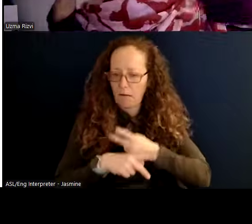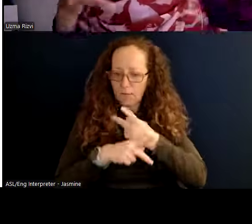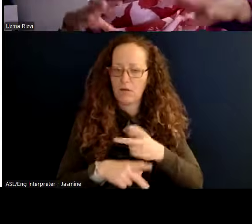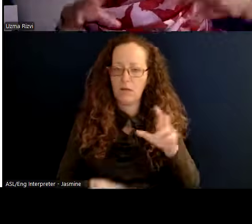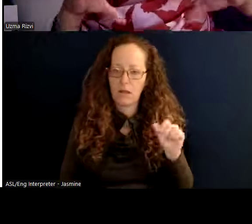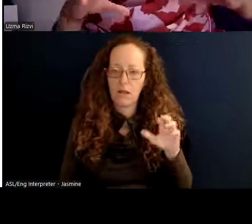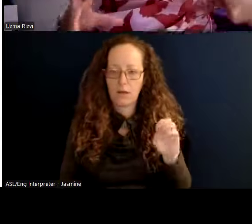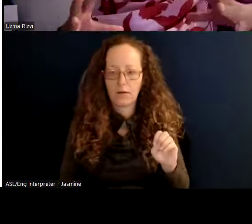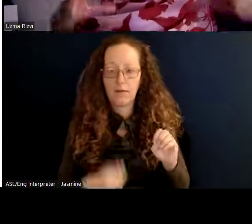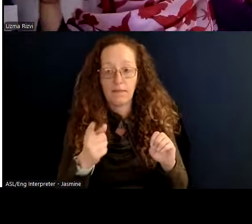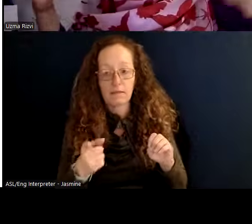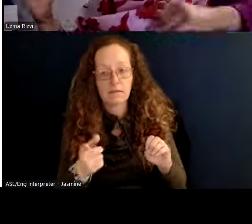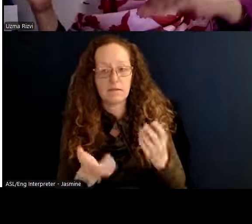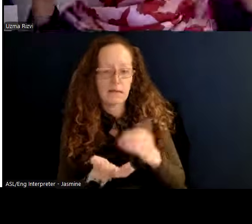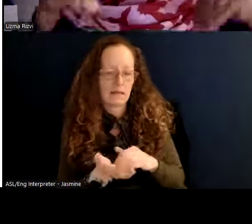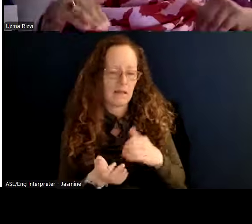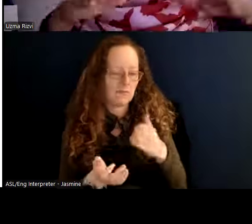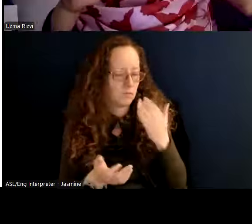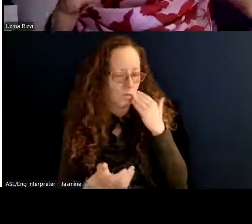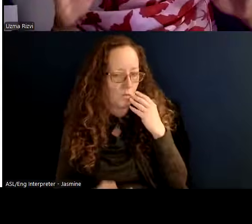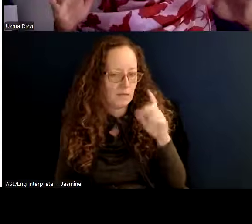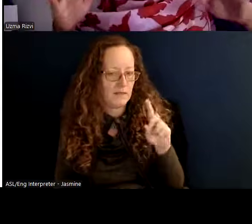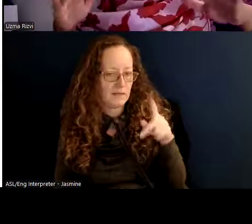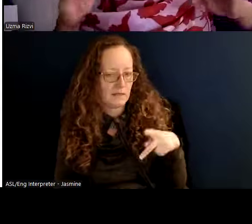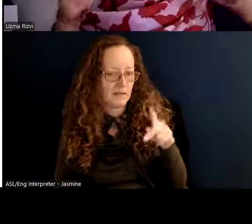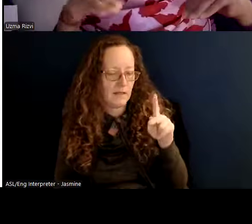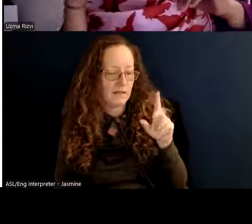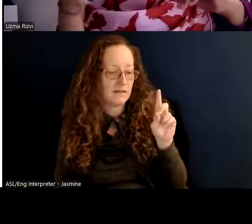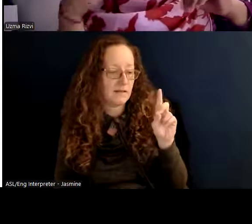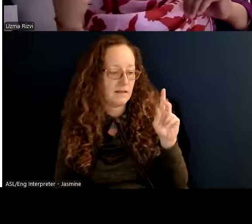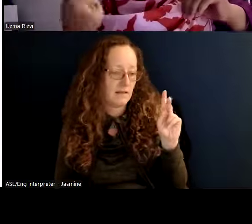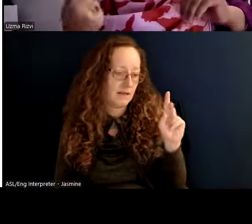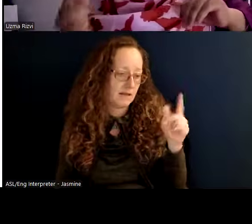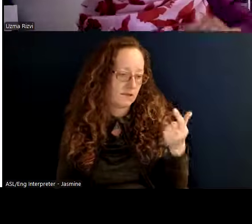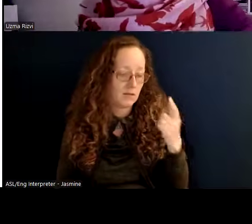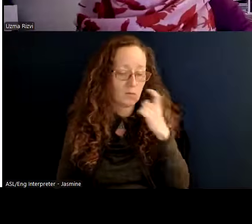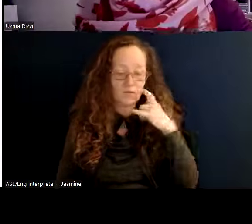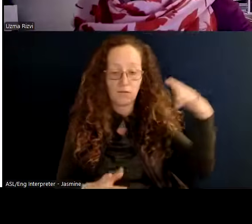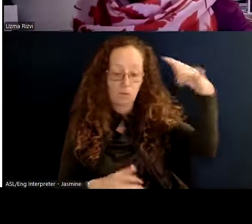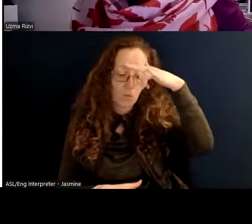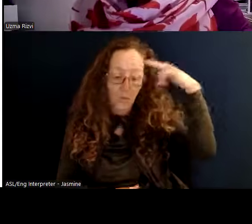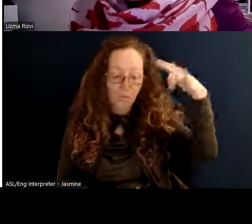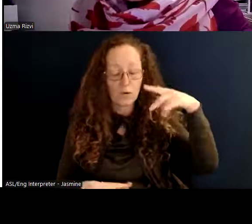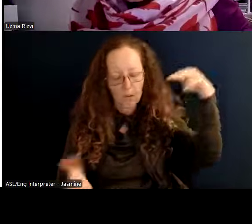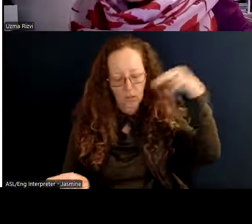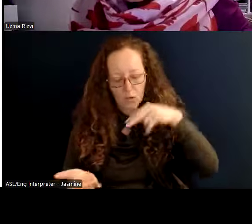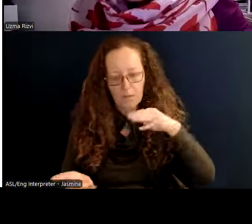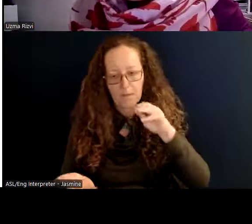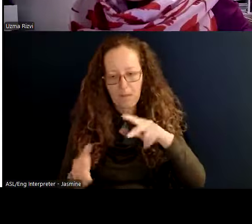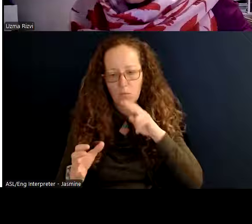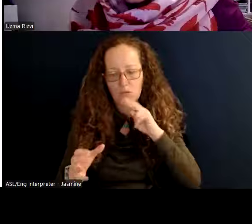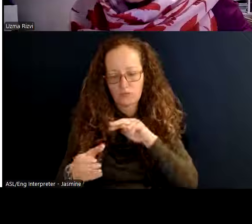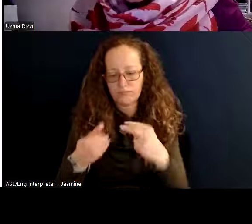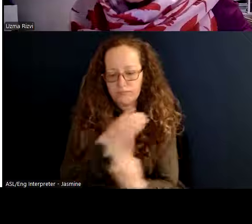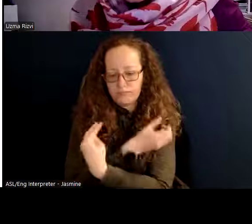this is a somewhat familiar space because we just flew over it. We just looked at it on a map. You just did a 360. In fact, the 360, I was